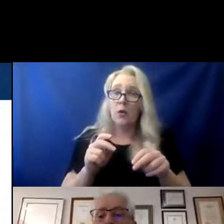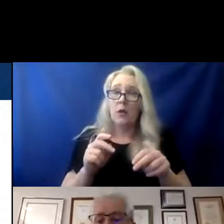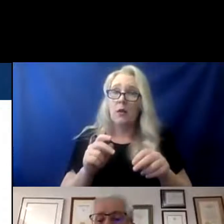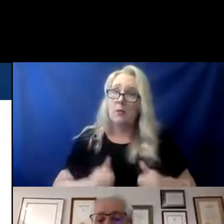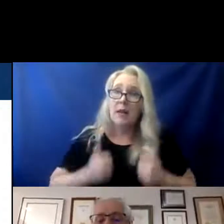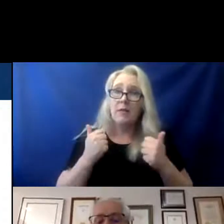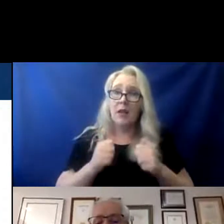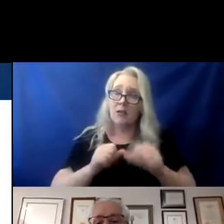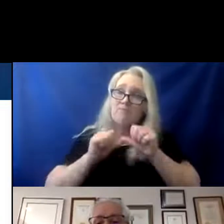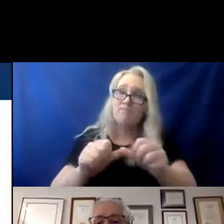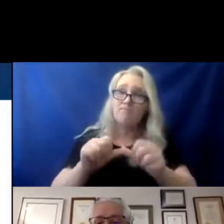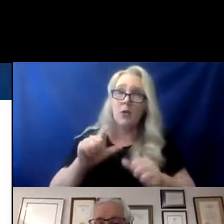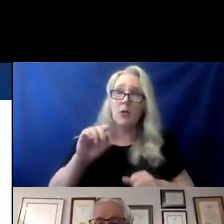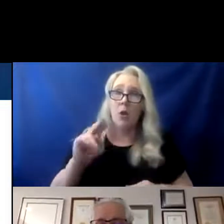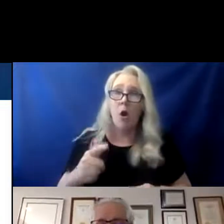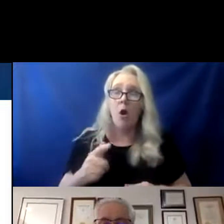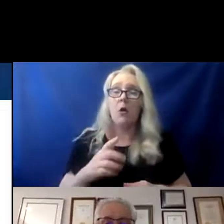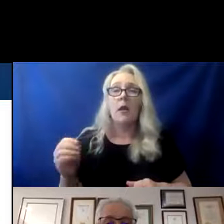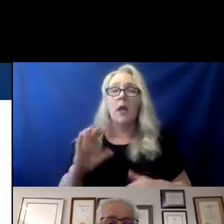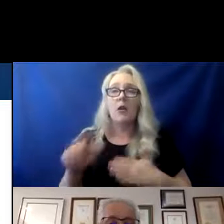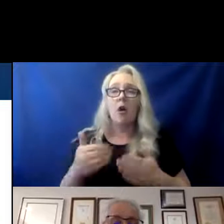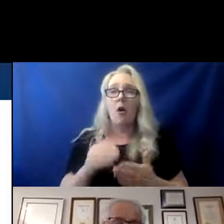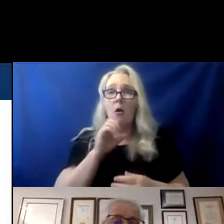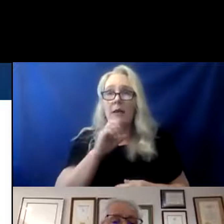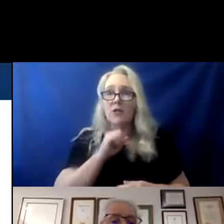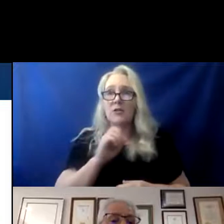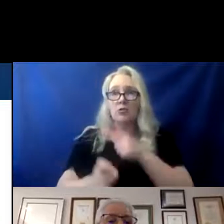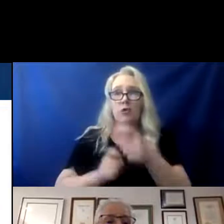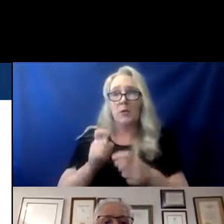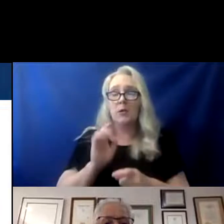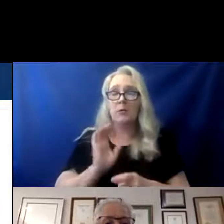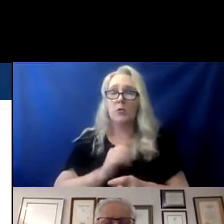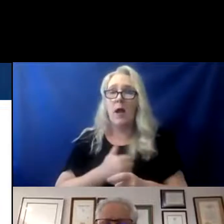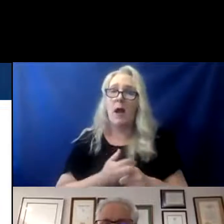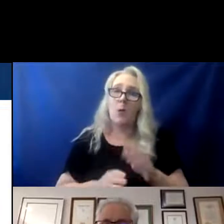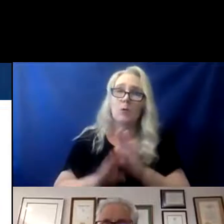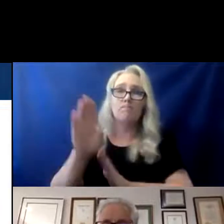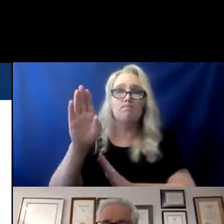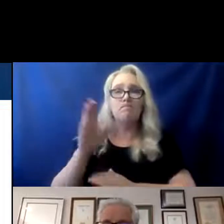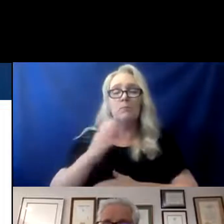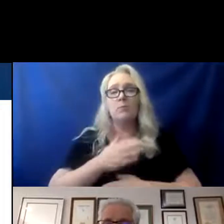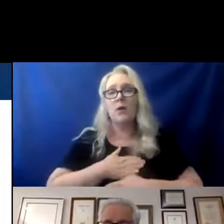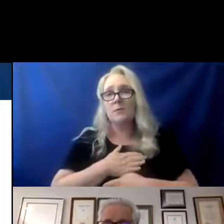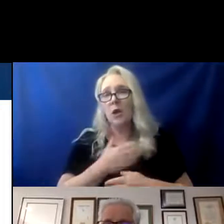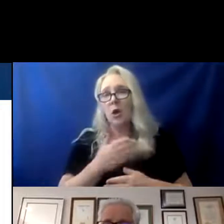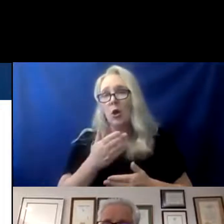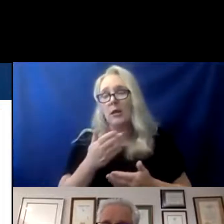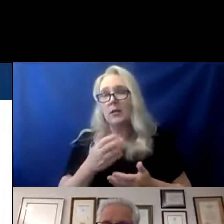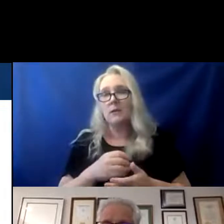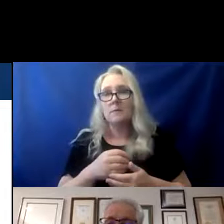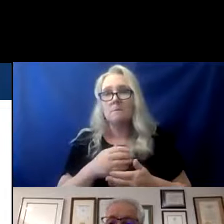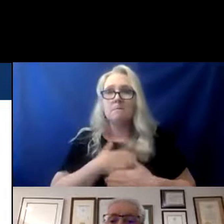and where all ages are contributing to our prosperity. So anyways, I'm looking forward to doing my part to ensure the